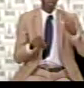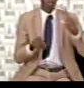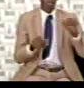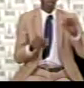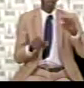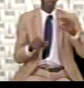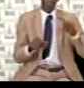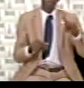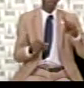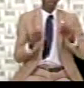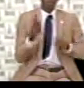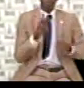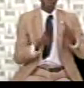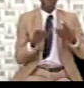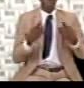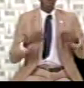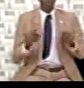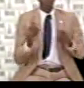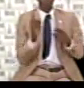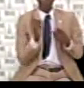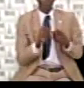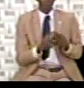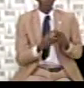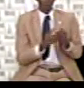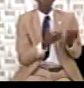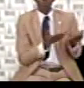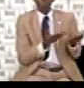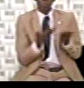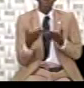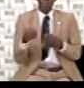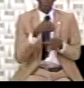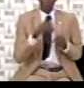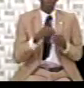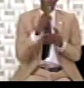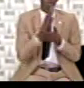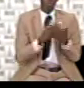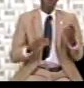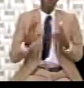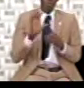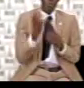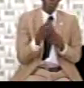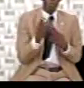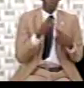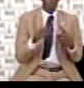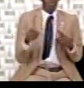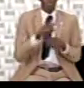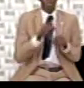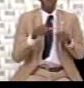the people try to condition them, but they remain committed to the Lord.